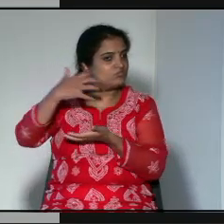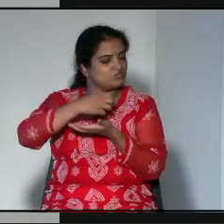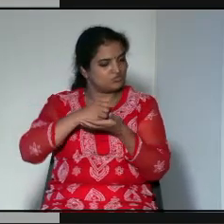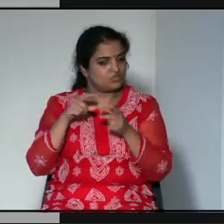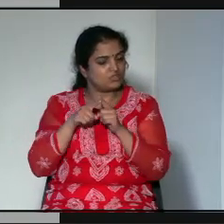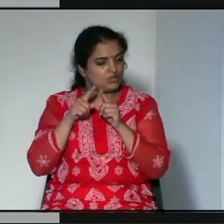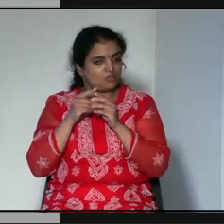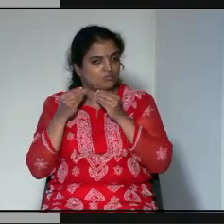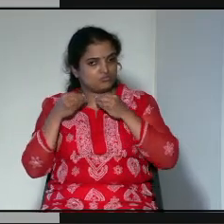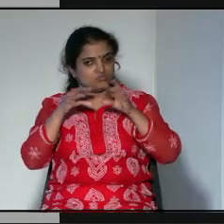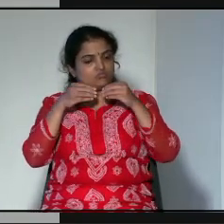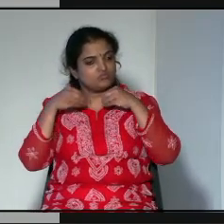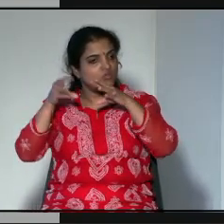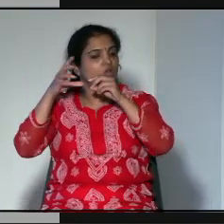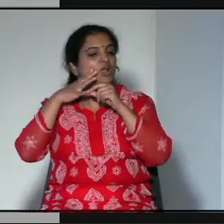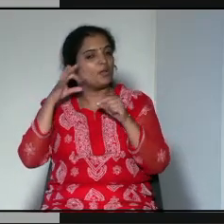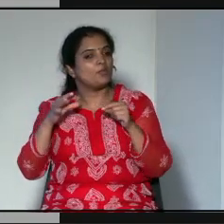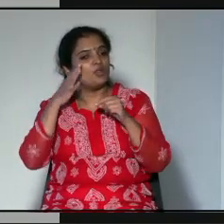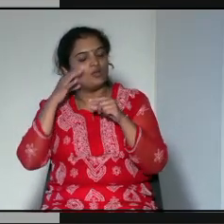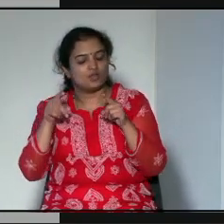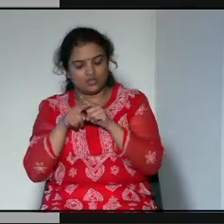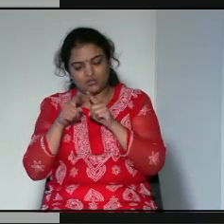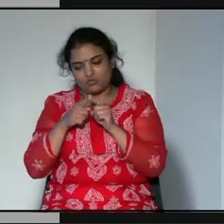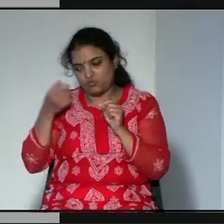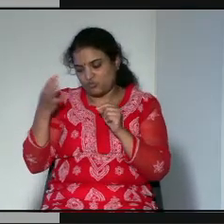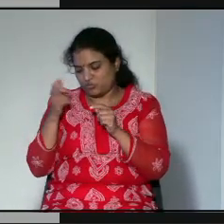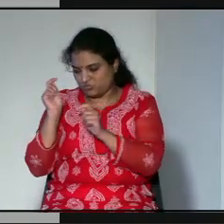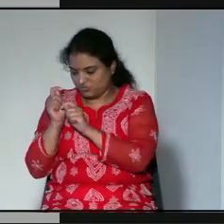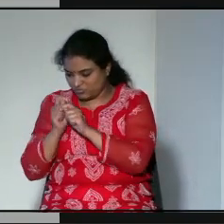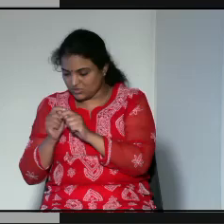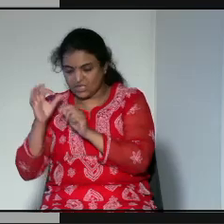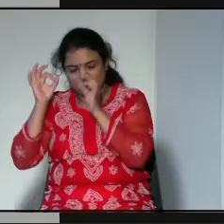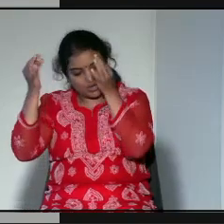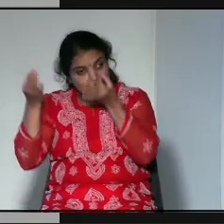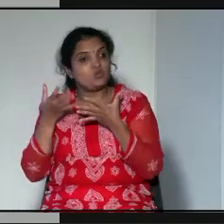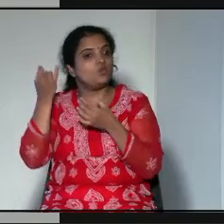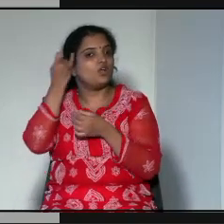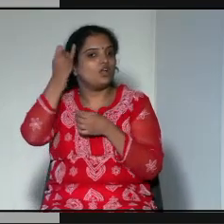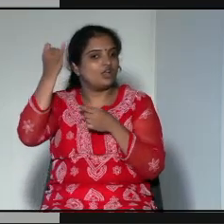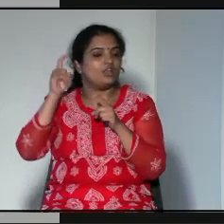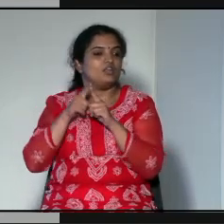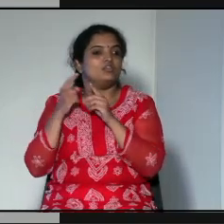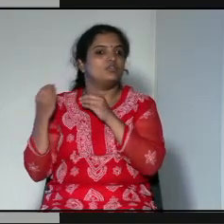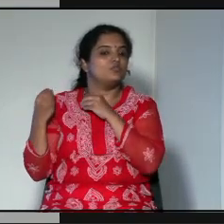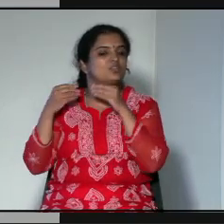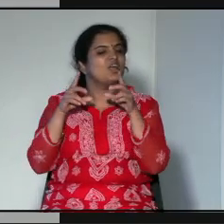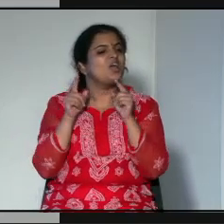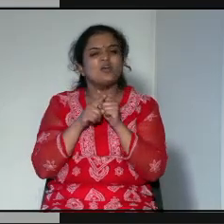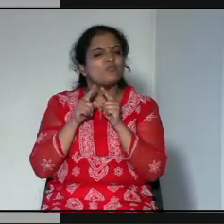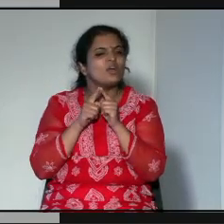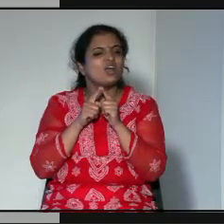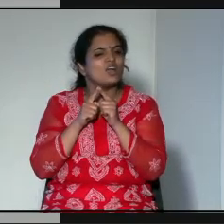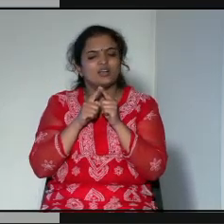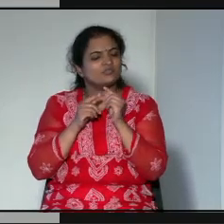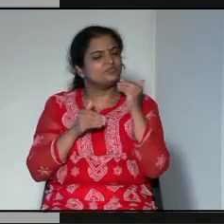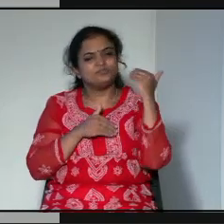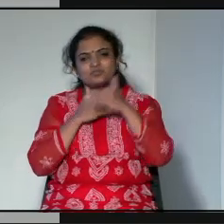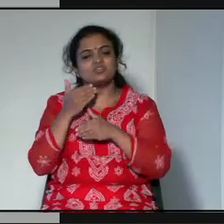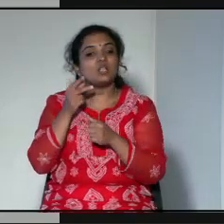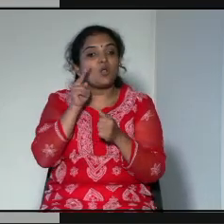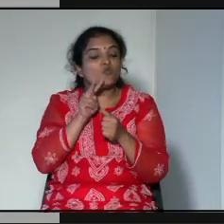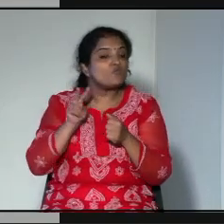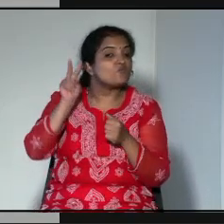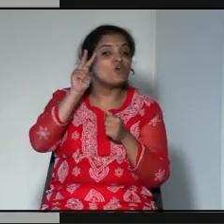of a season's work to begin a fresh style of sculpting. As a modern artist, she saw nothing amiss in tying the value of